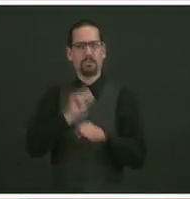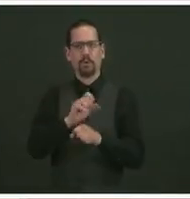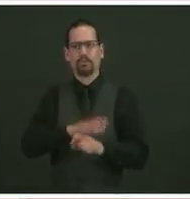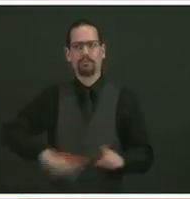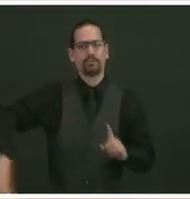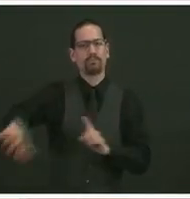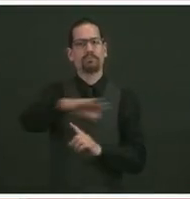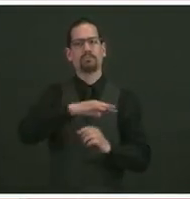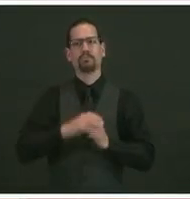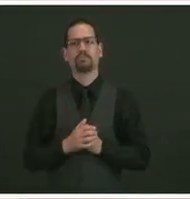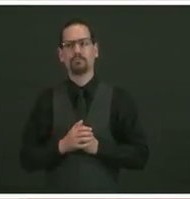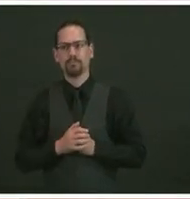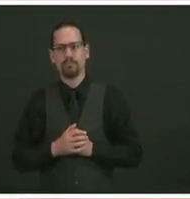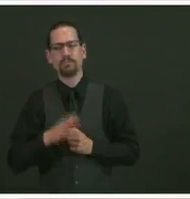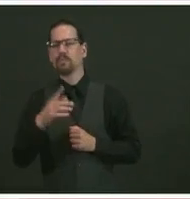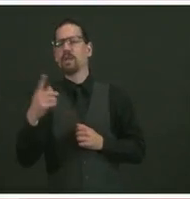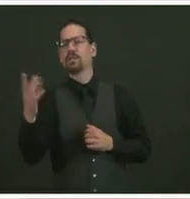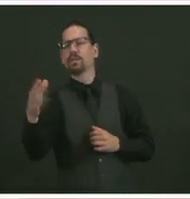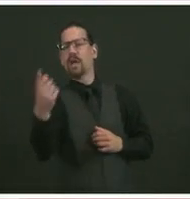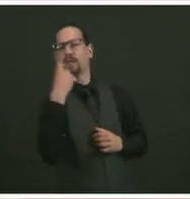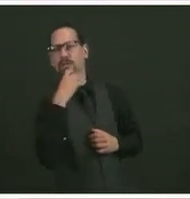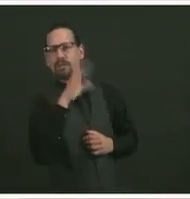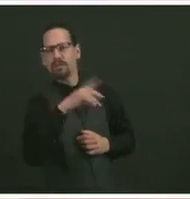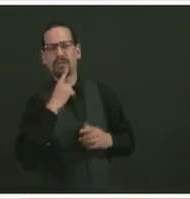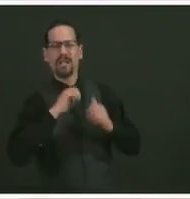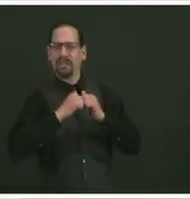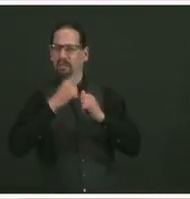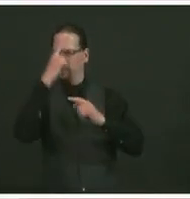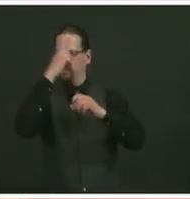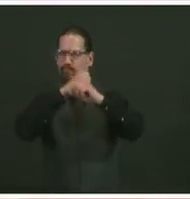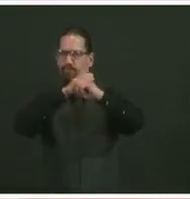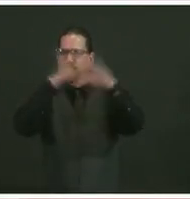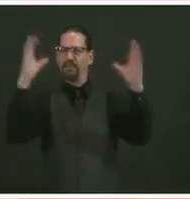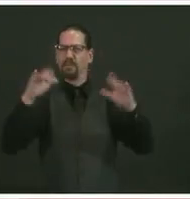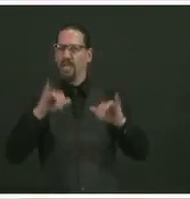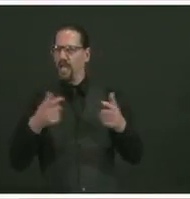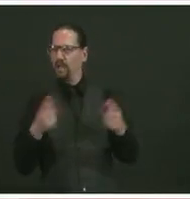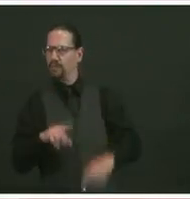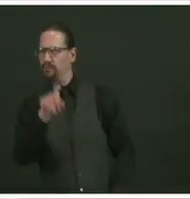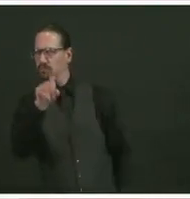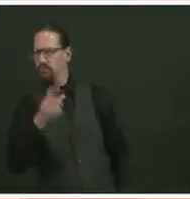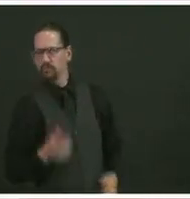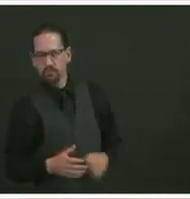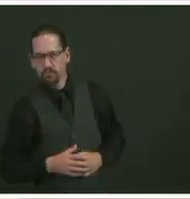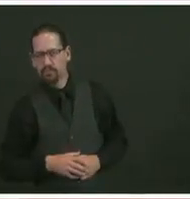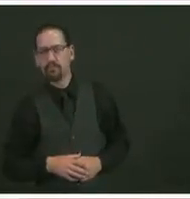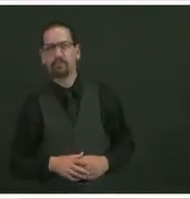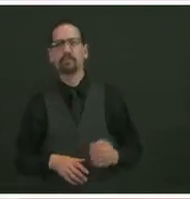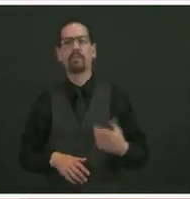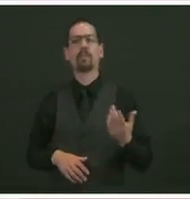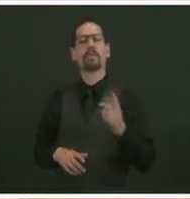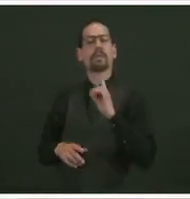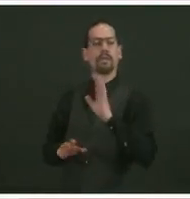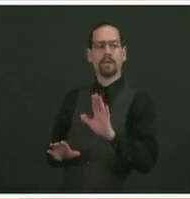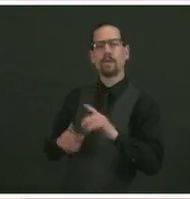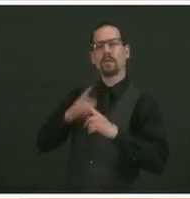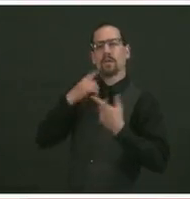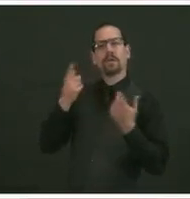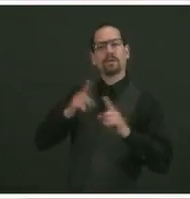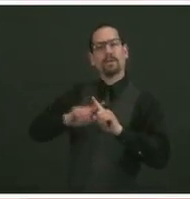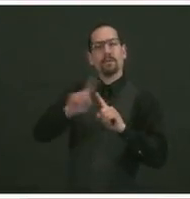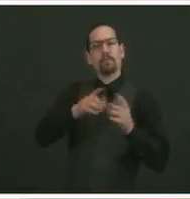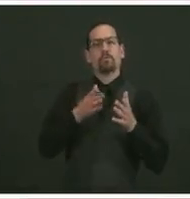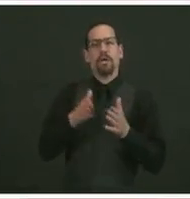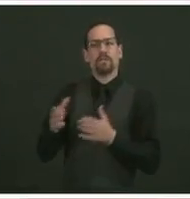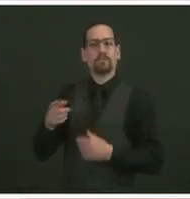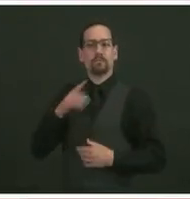you envision all of that coming together, all of that? I think there are different ways that, you know, they've just started. They're giving themselves, I think, 90 days to